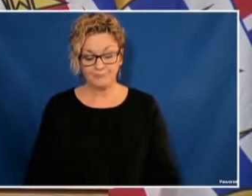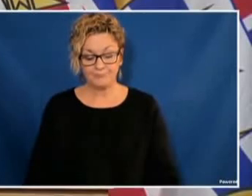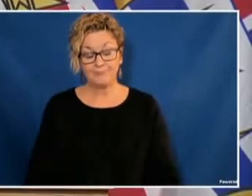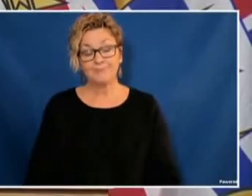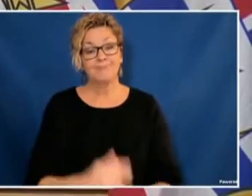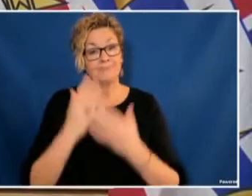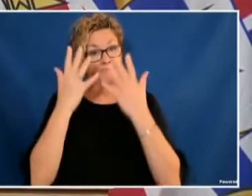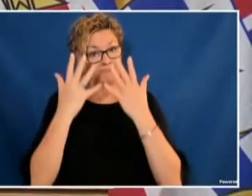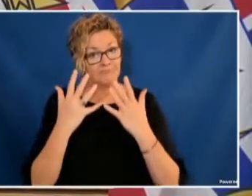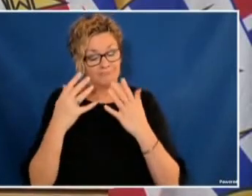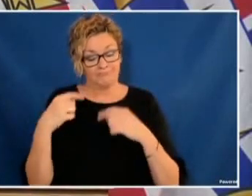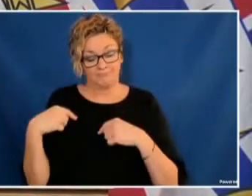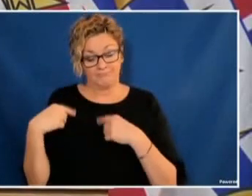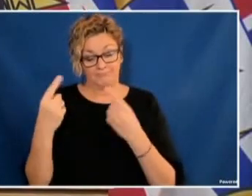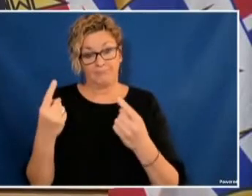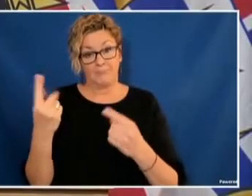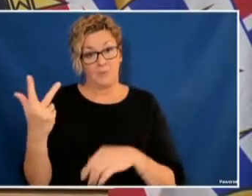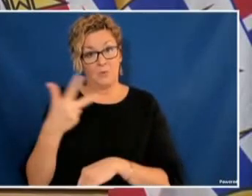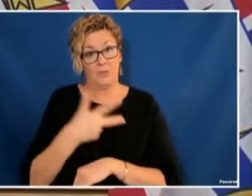and our community.